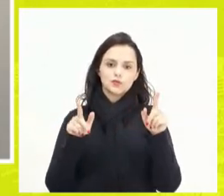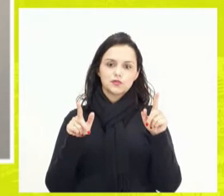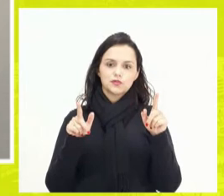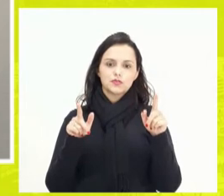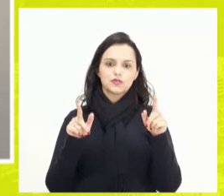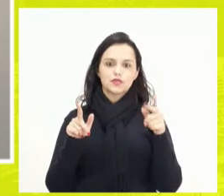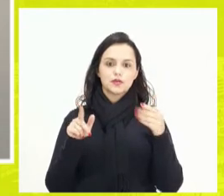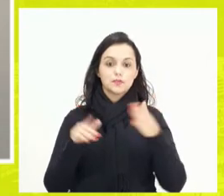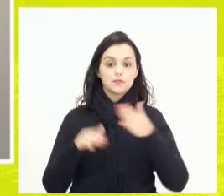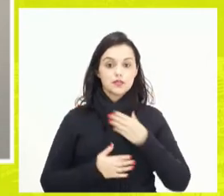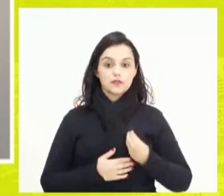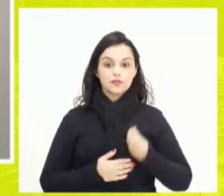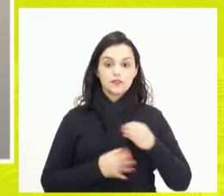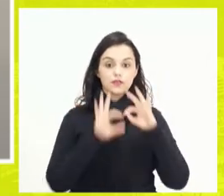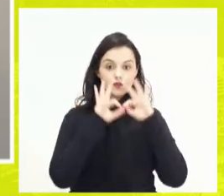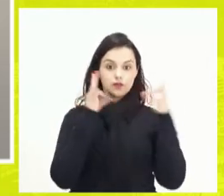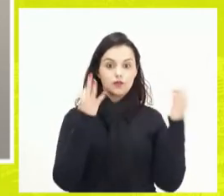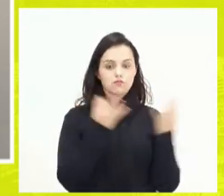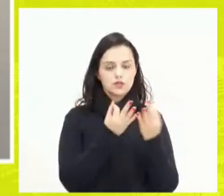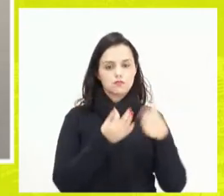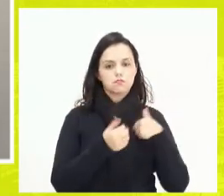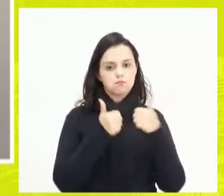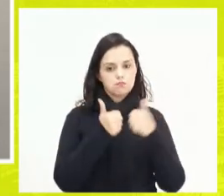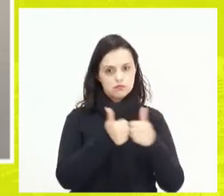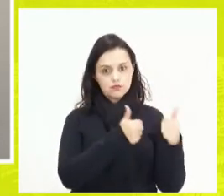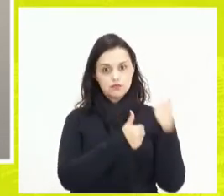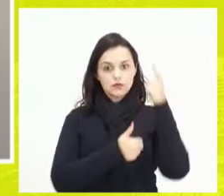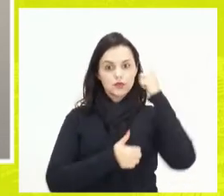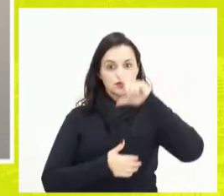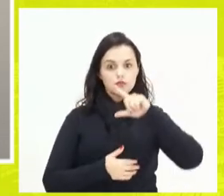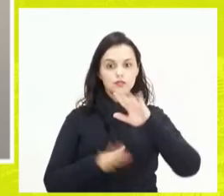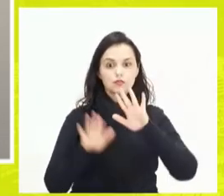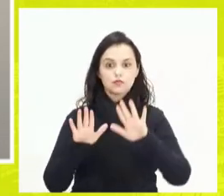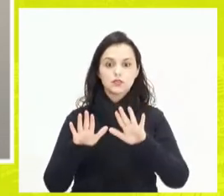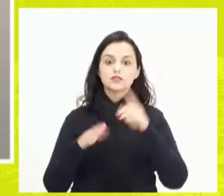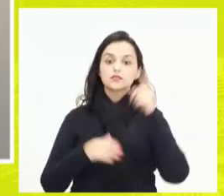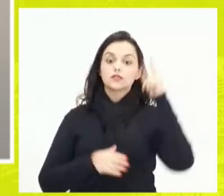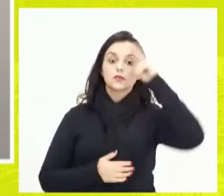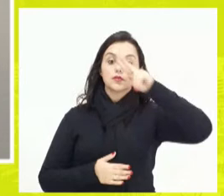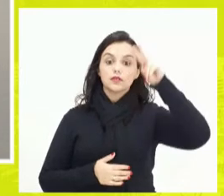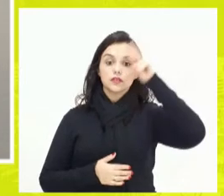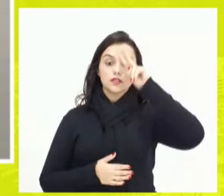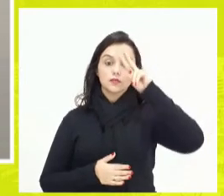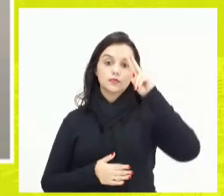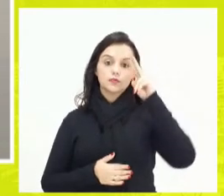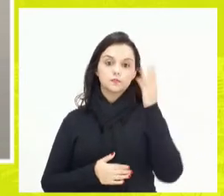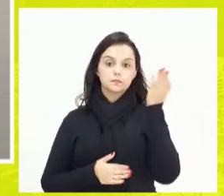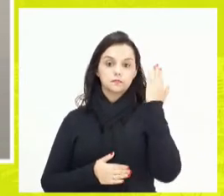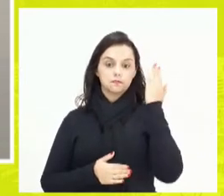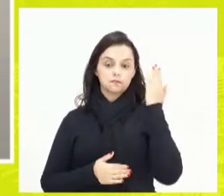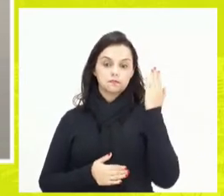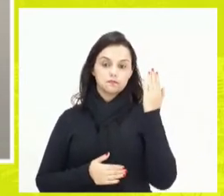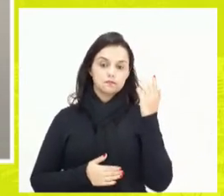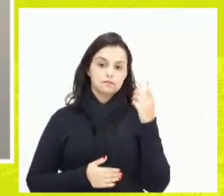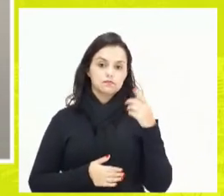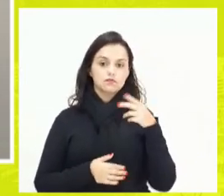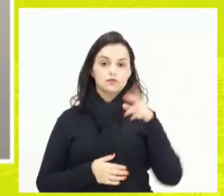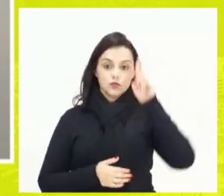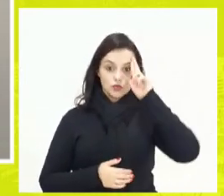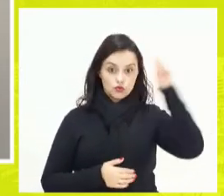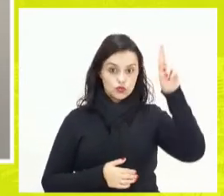my family life i can work with different ways i remember listening from a boss